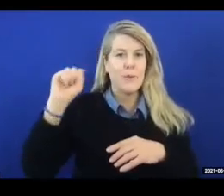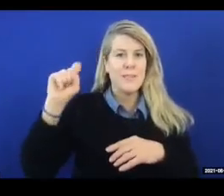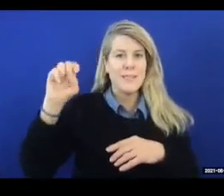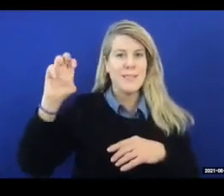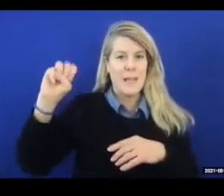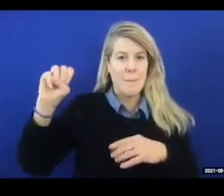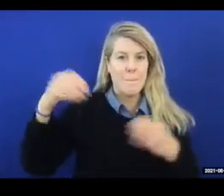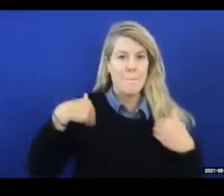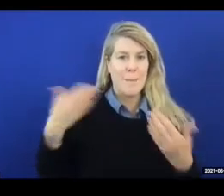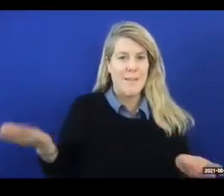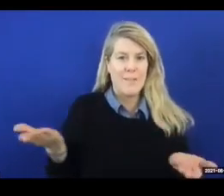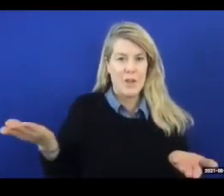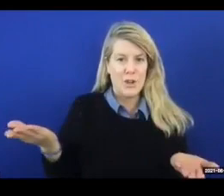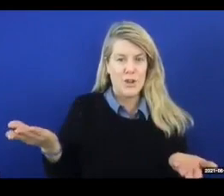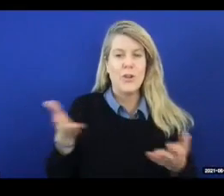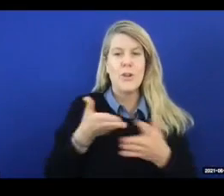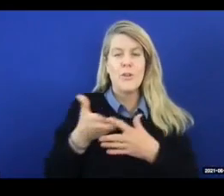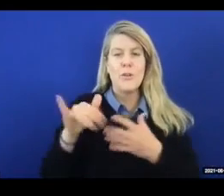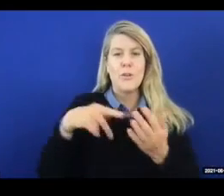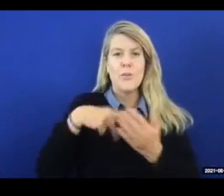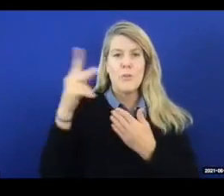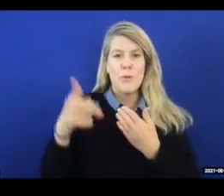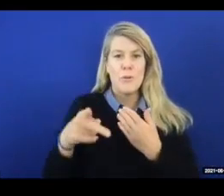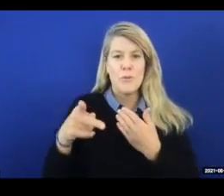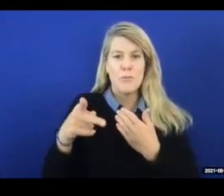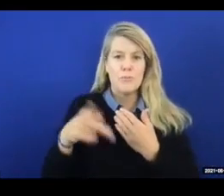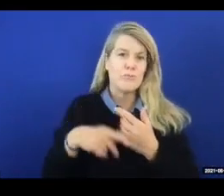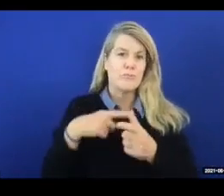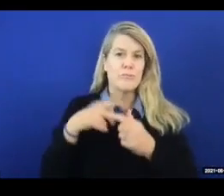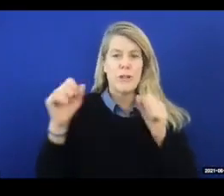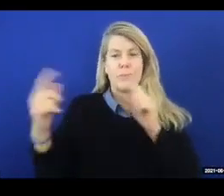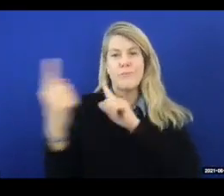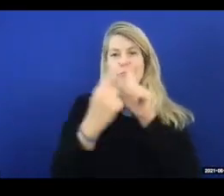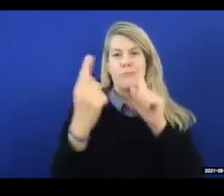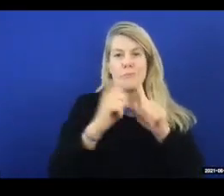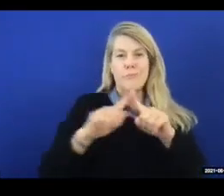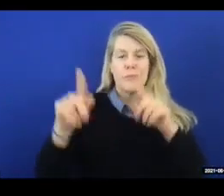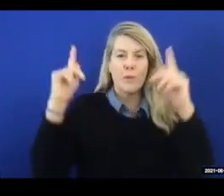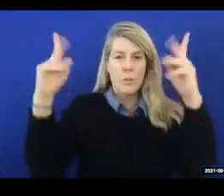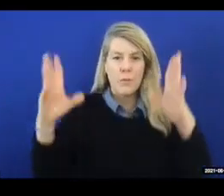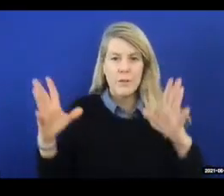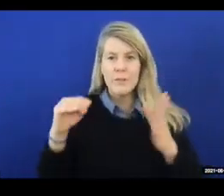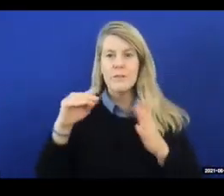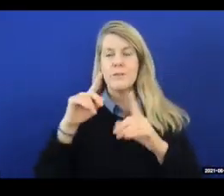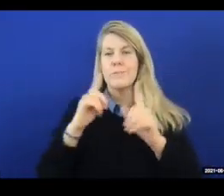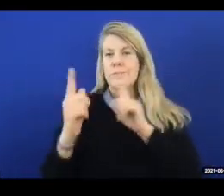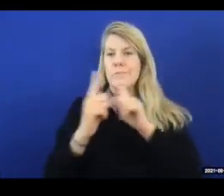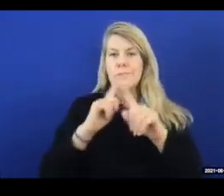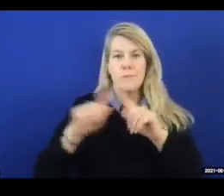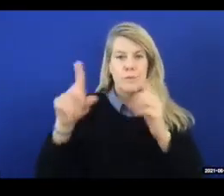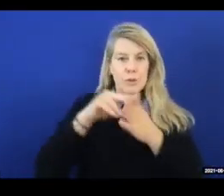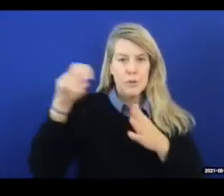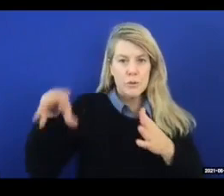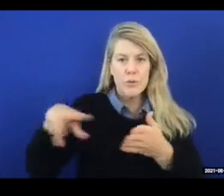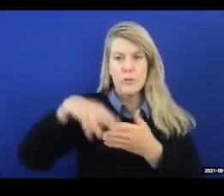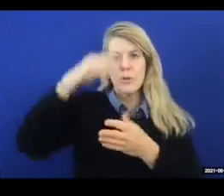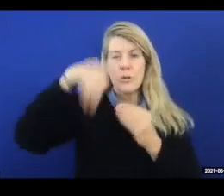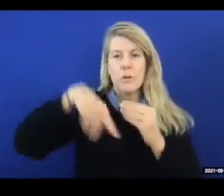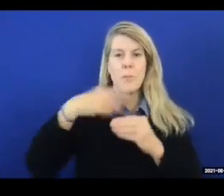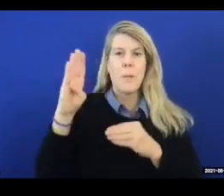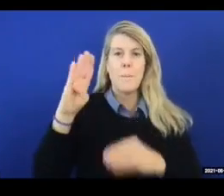STEM program here, and it's through that program I was able to meet different professors and different students even within the STEM field and learn